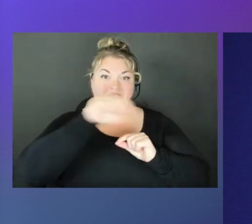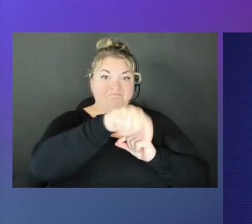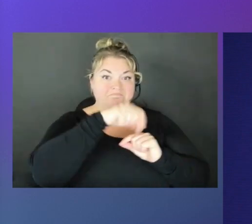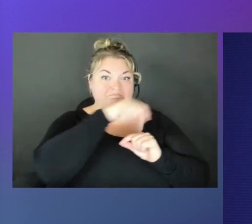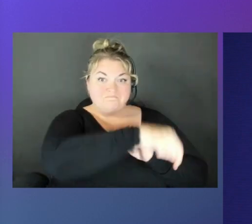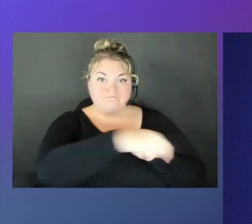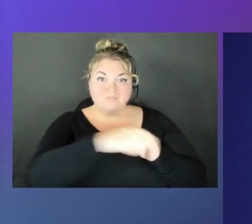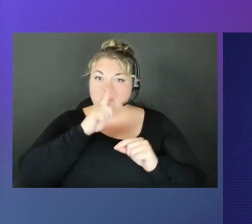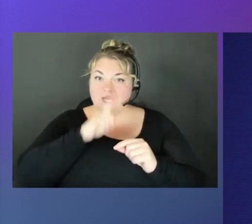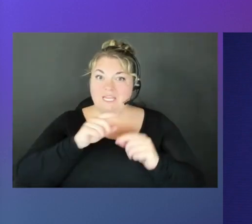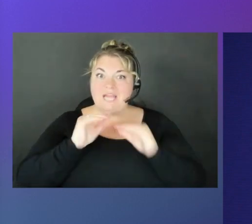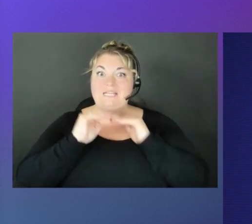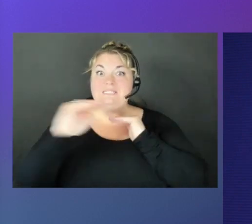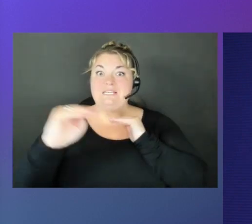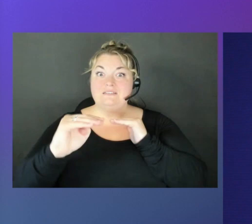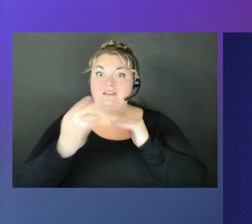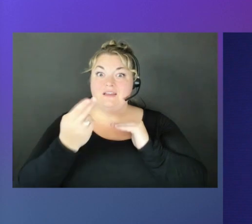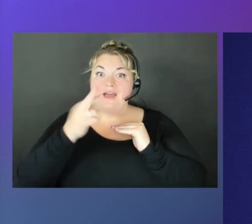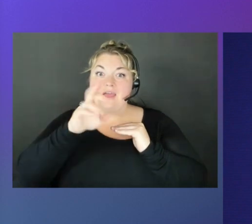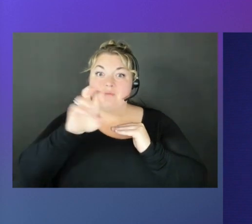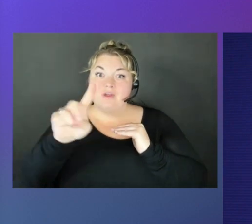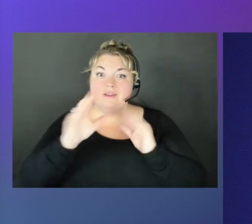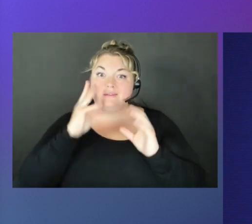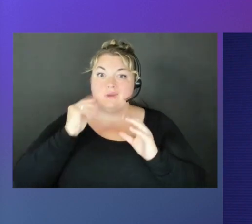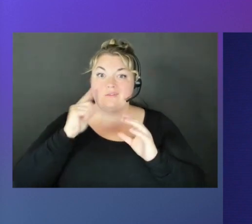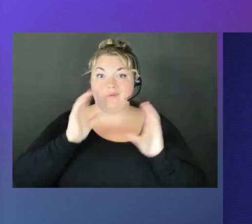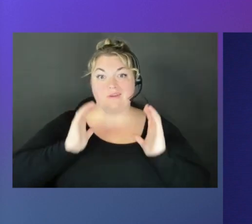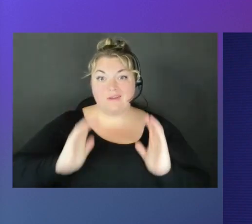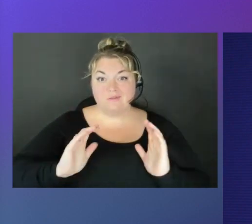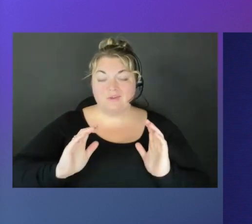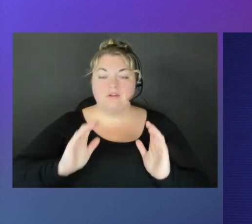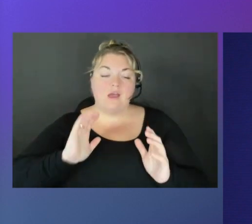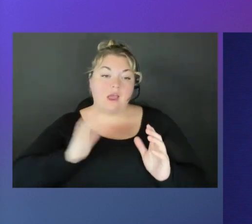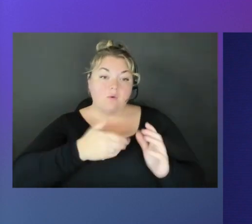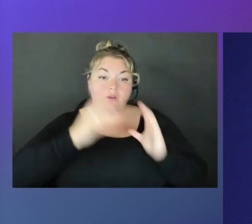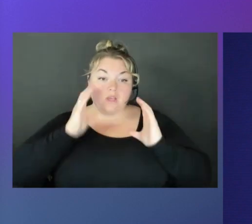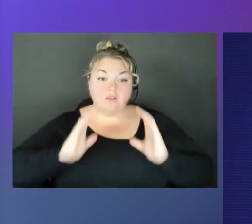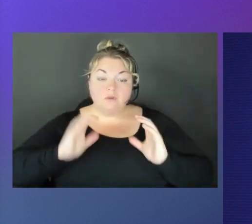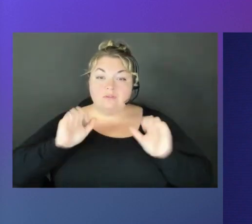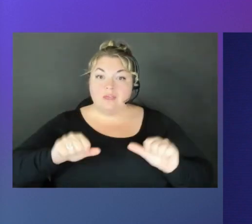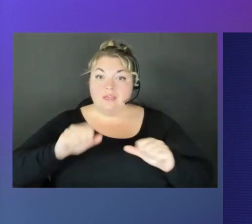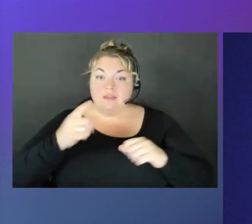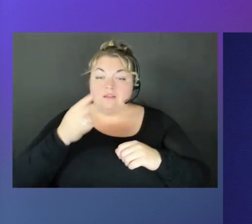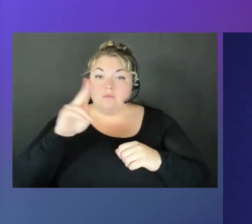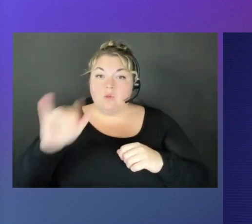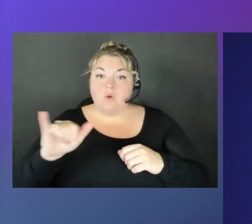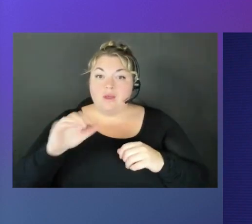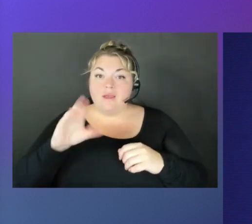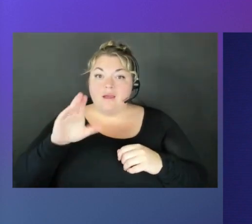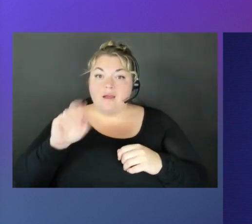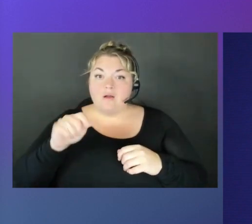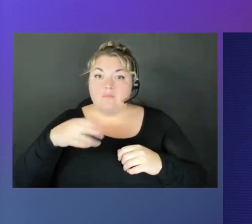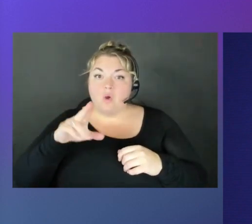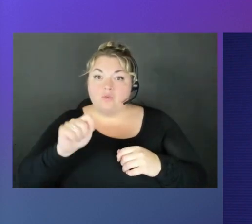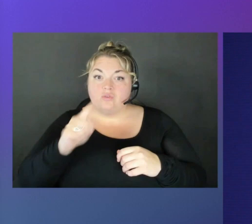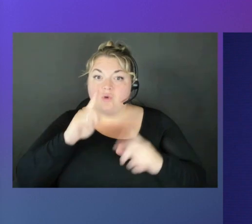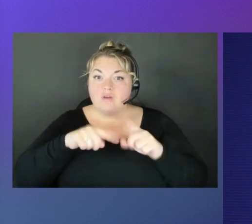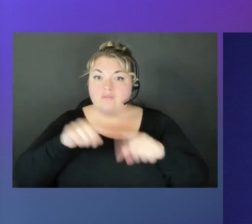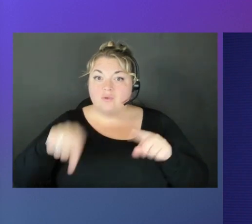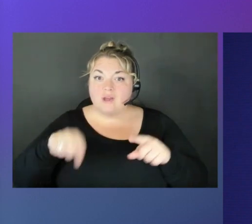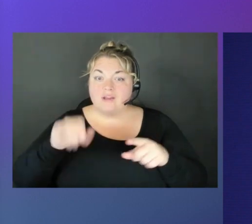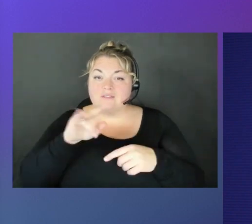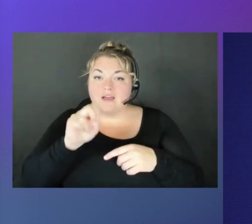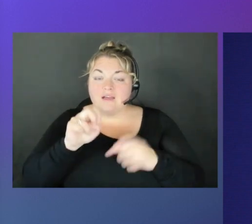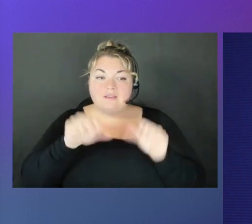hybrid experience for our customers. Our customers can deploy Outposts in a variety of different edge sites. So that can include data